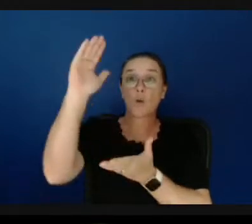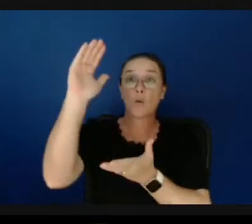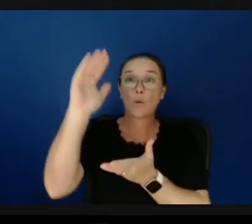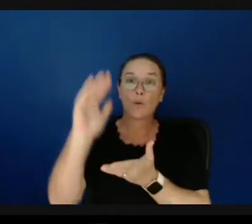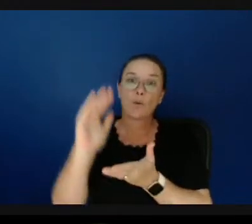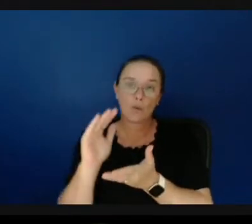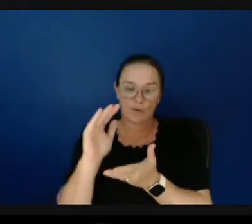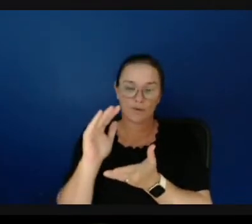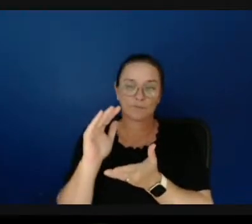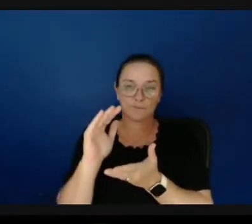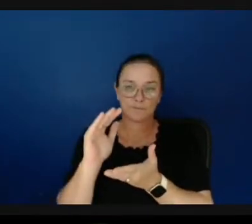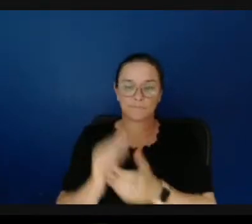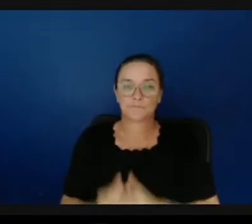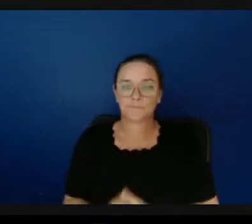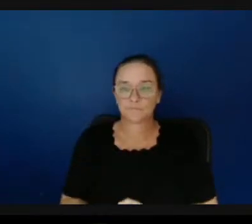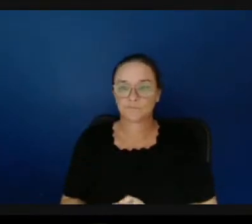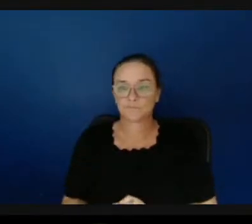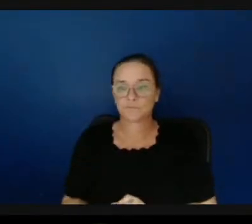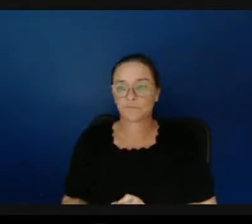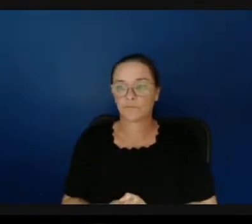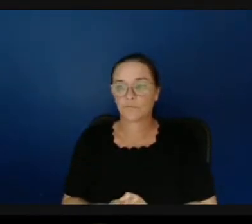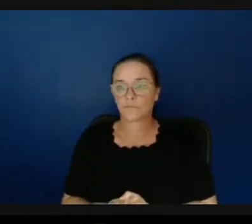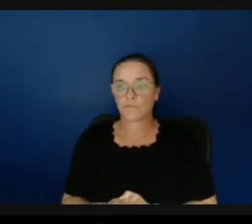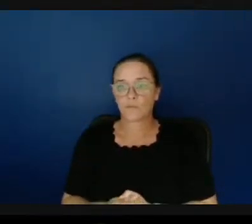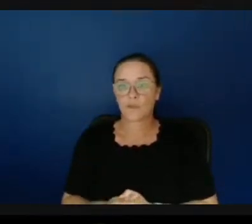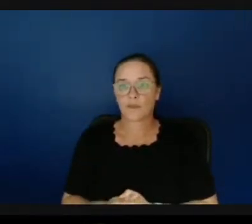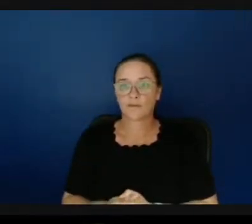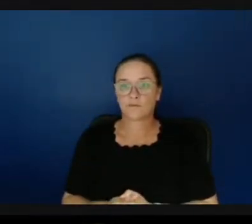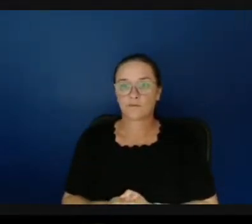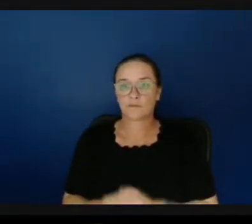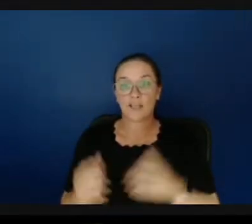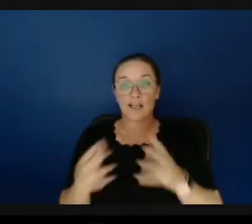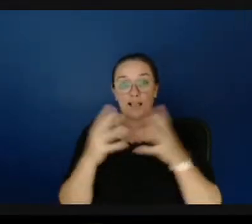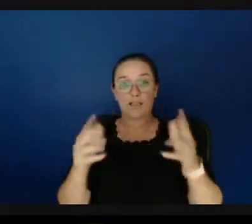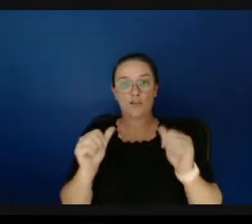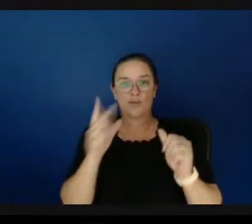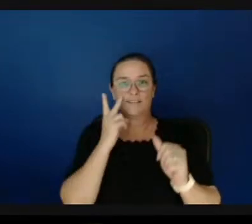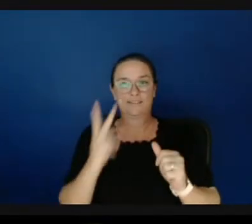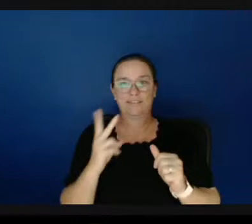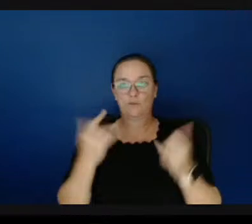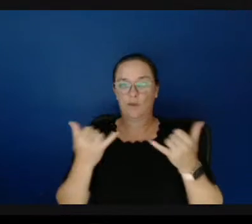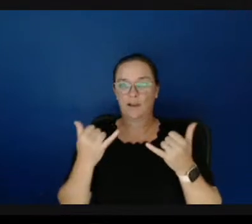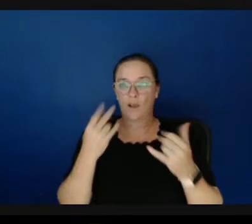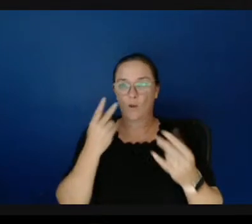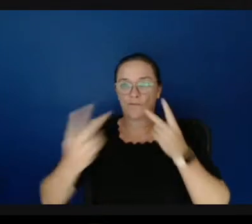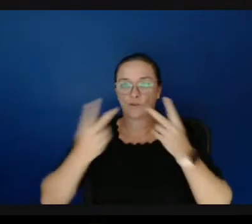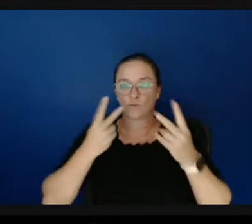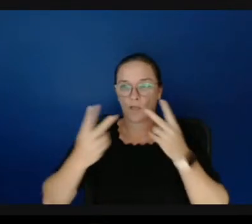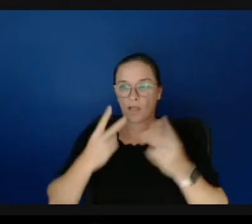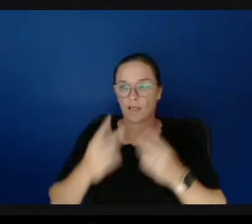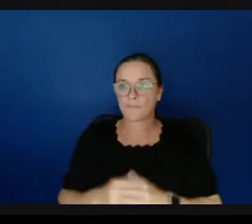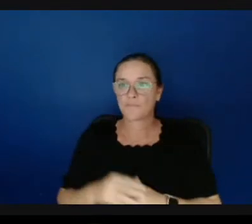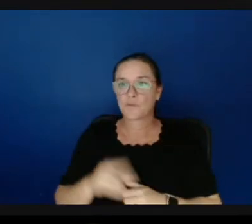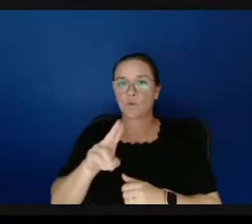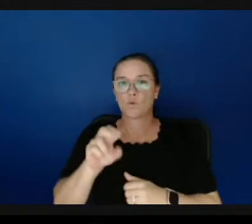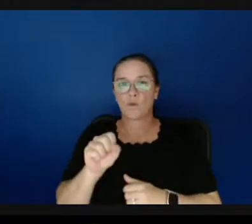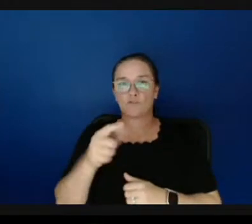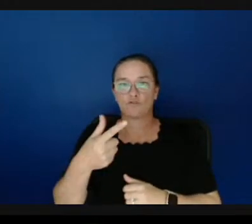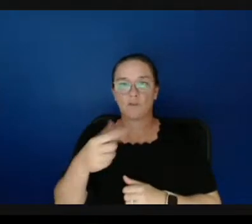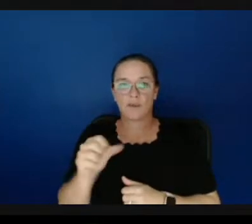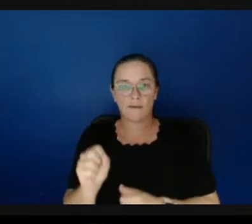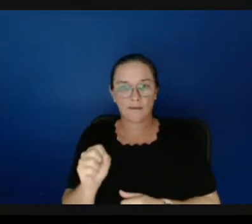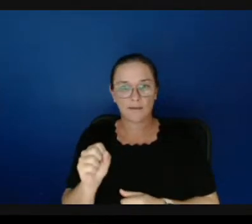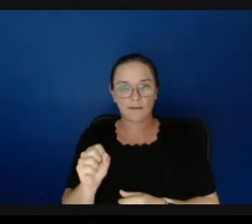there. So a lot ongoing to see visually on a volcano. The USGS put out